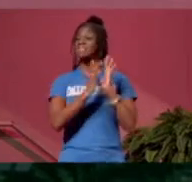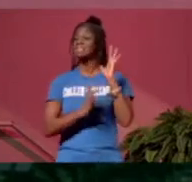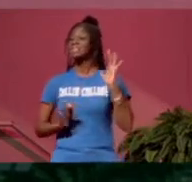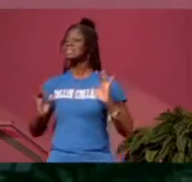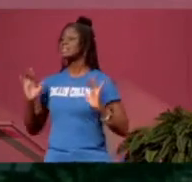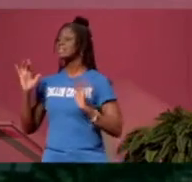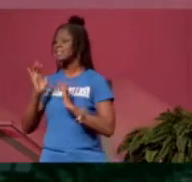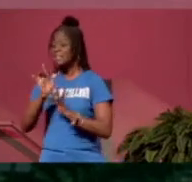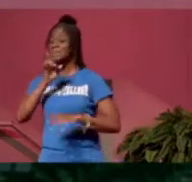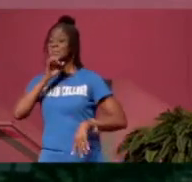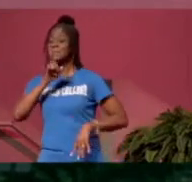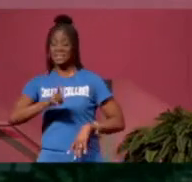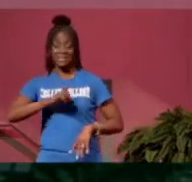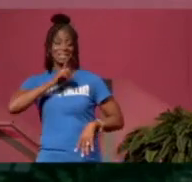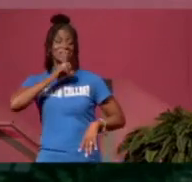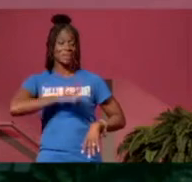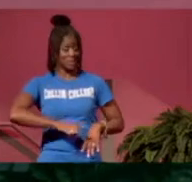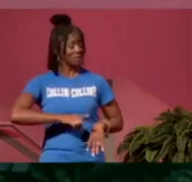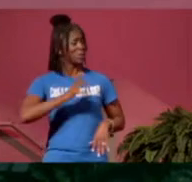on, Jesus is real to me.